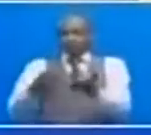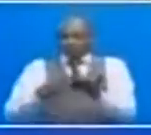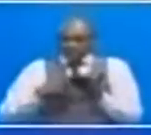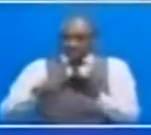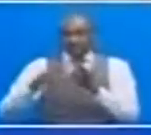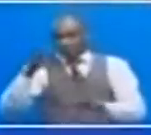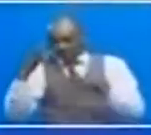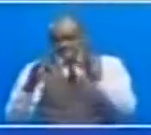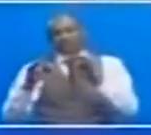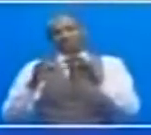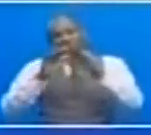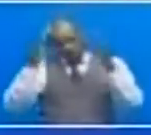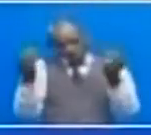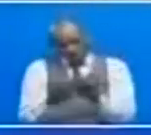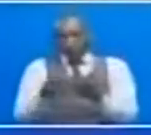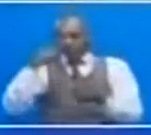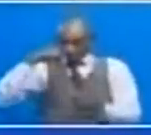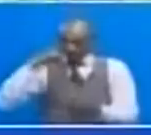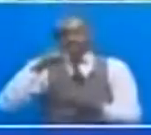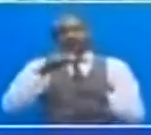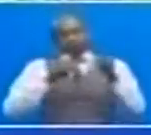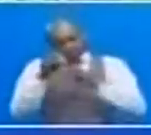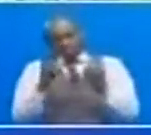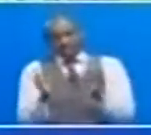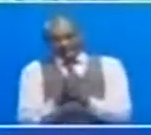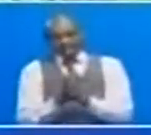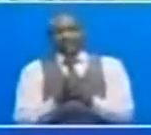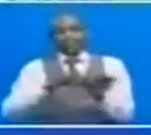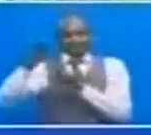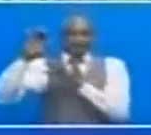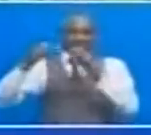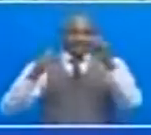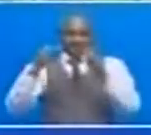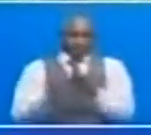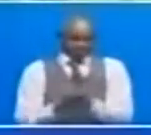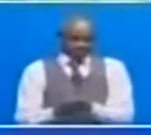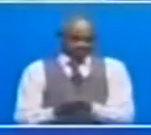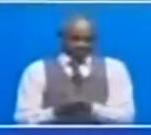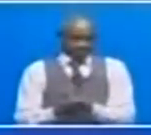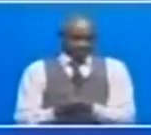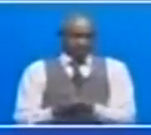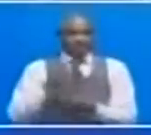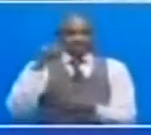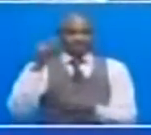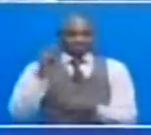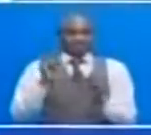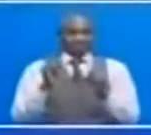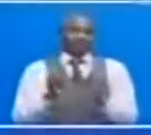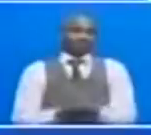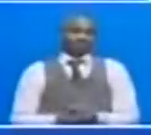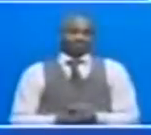and analyze global issues in policy formulation at the parliamentary level. Timothy Otieno, KTN